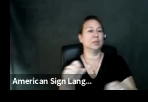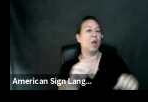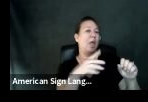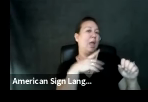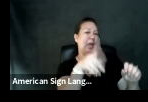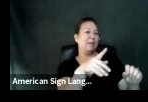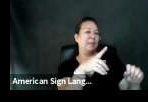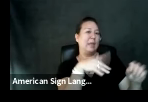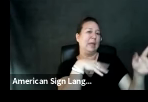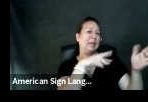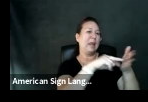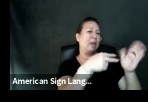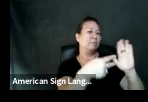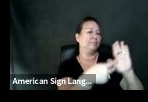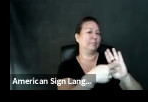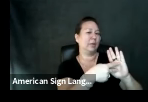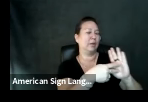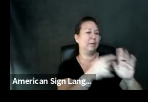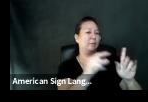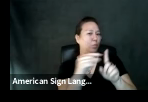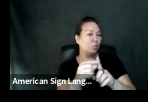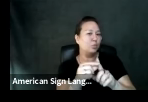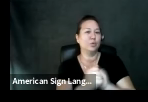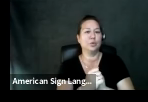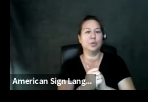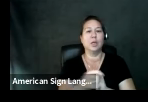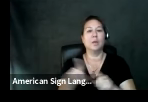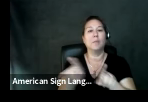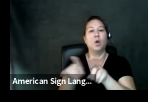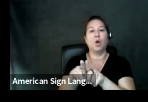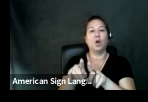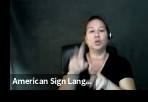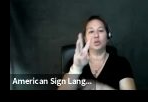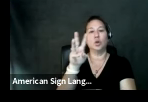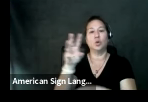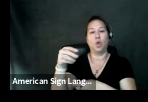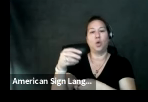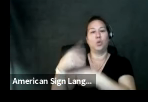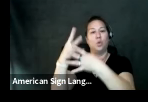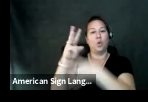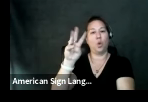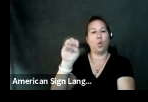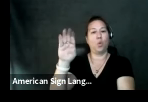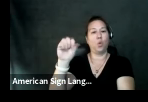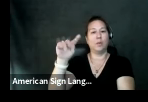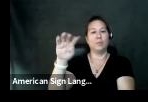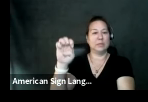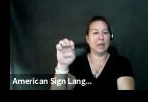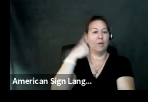the website for the California Department of Education, and then the IDEA website as